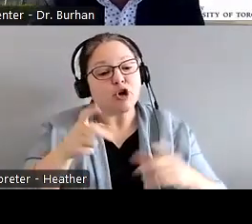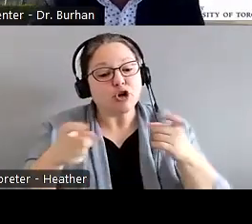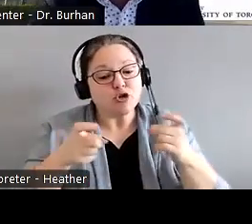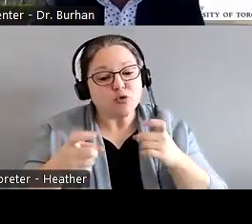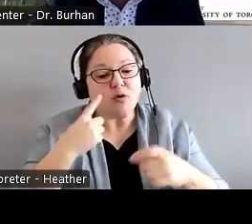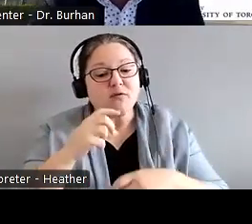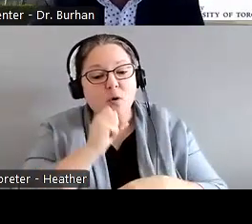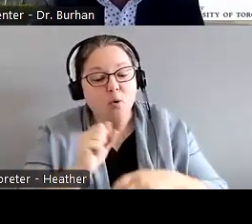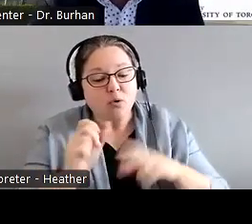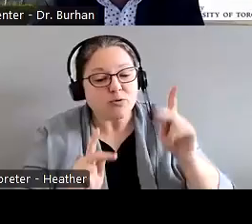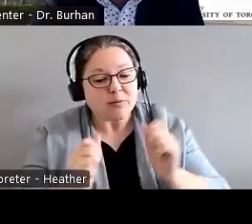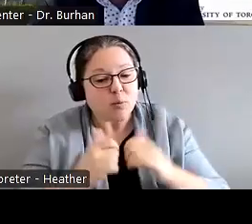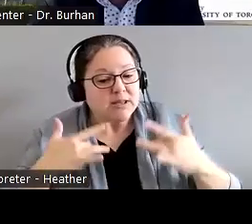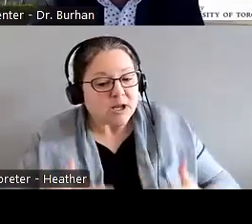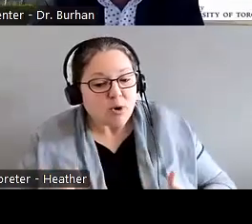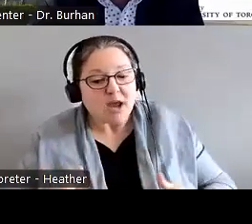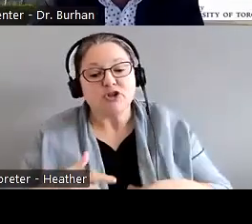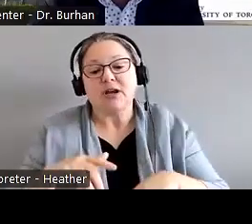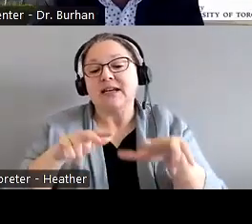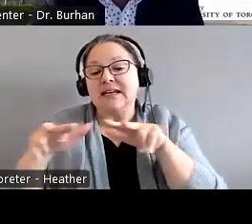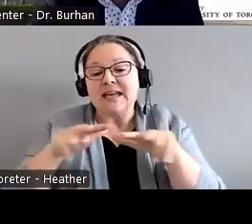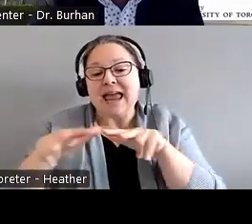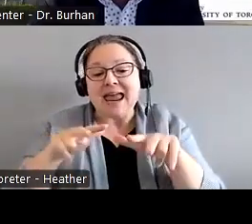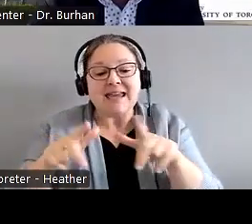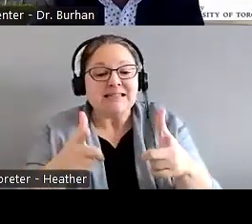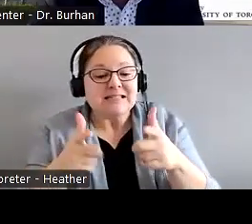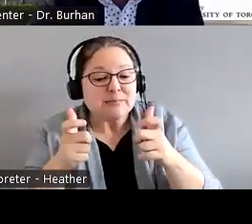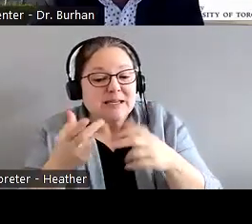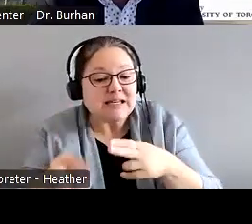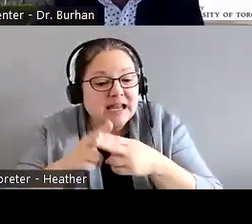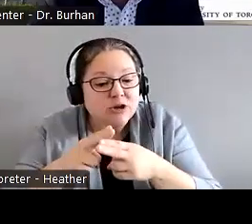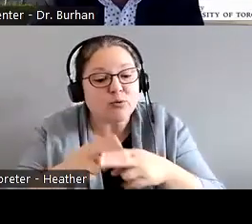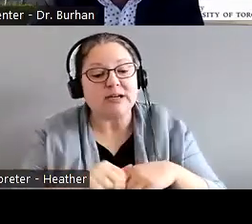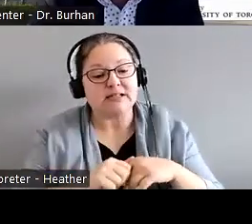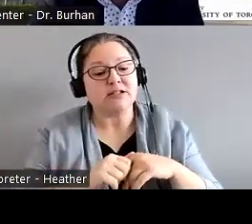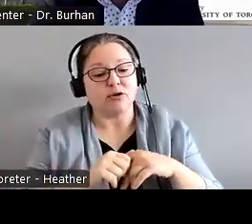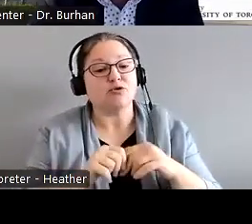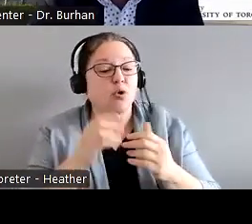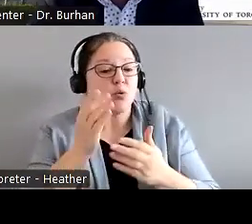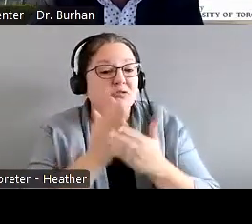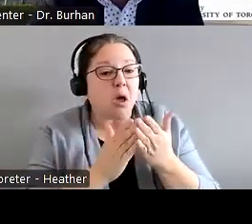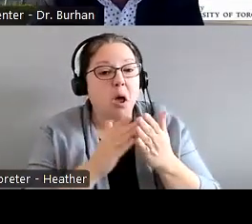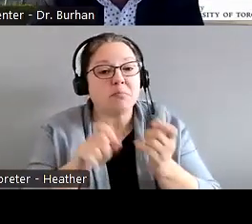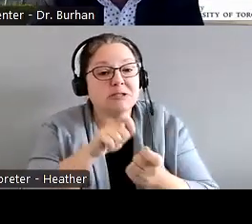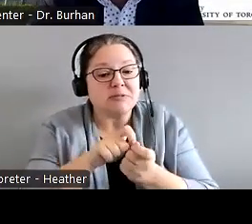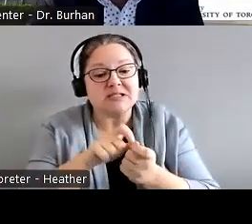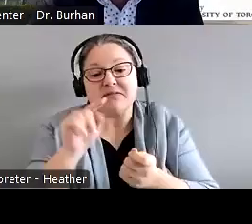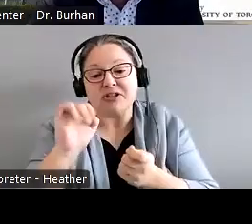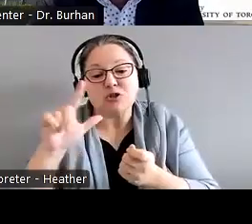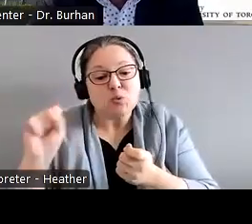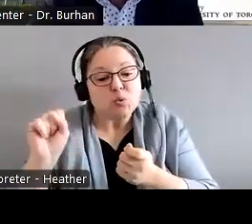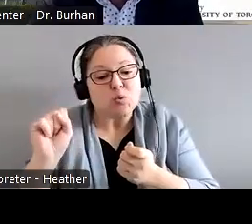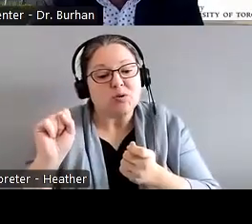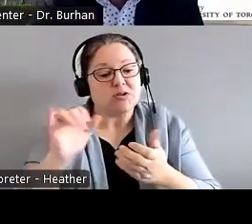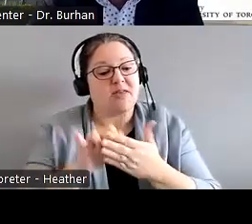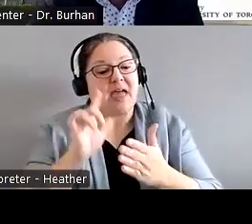frequency RTMS in mobility impaired participants. And there's some domain specific tools that detect